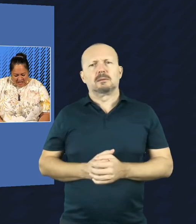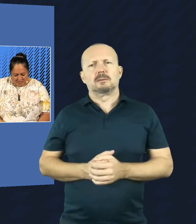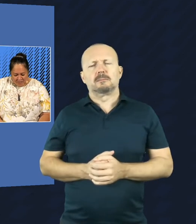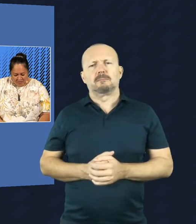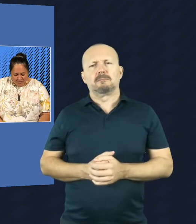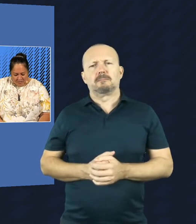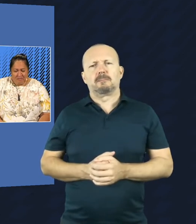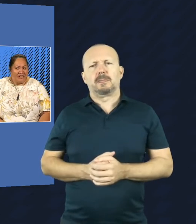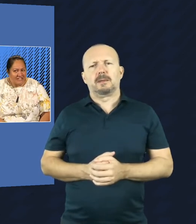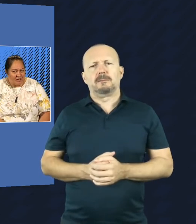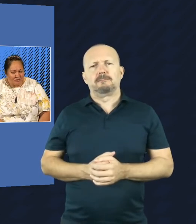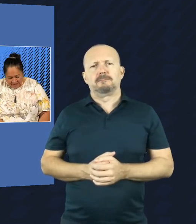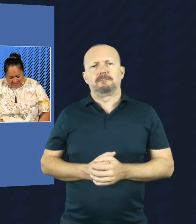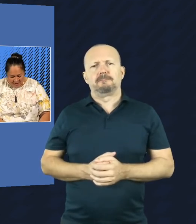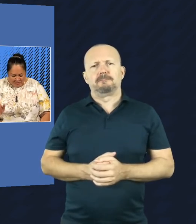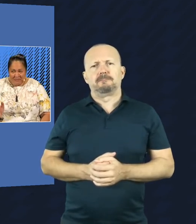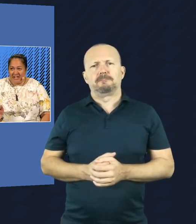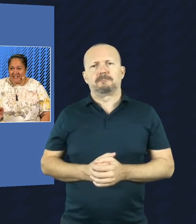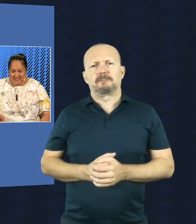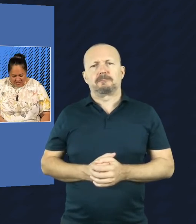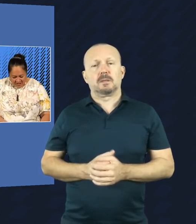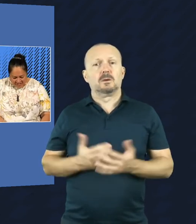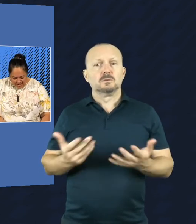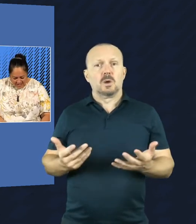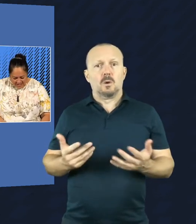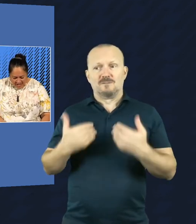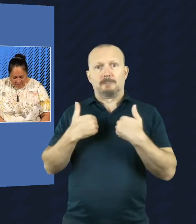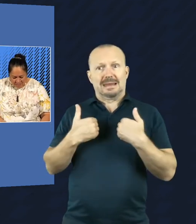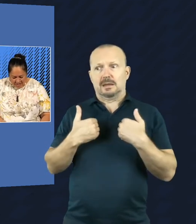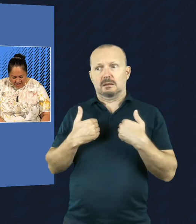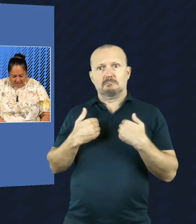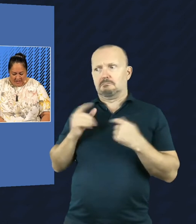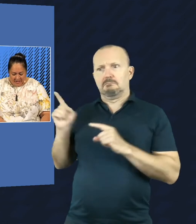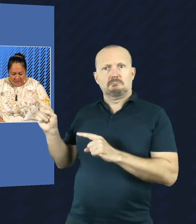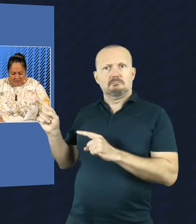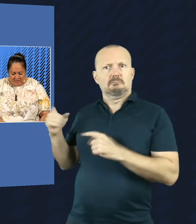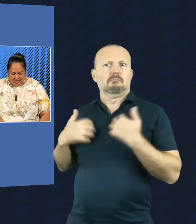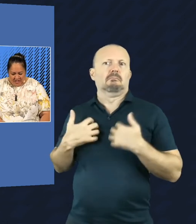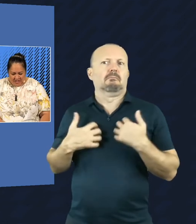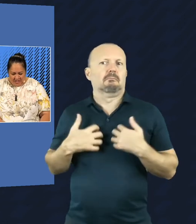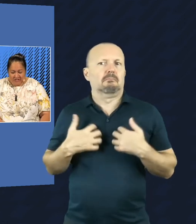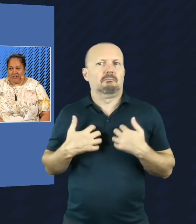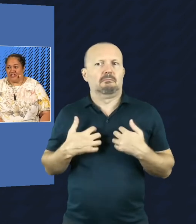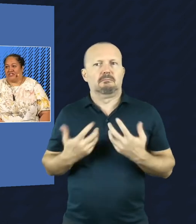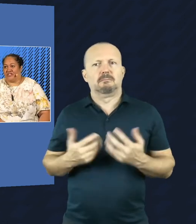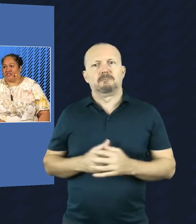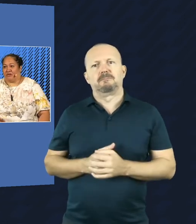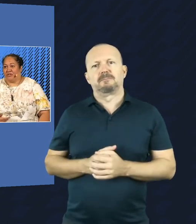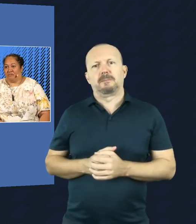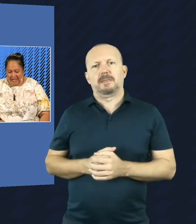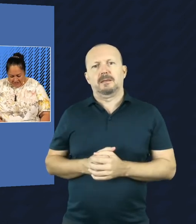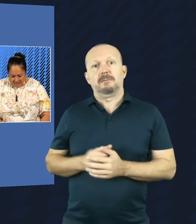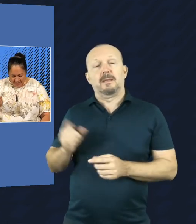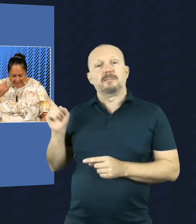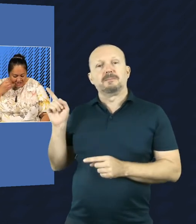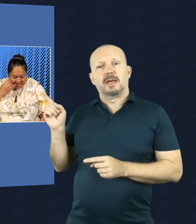And I'm really excited by this. But so this is one of the conclusions that the